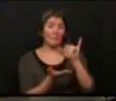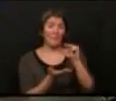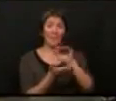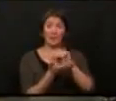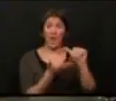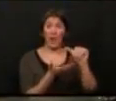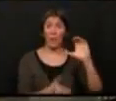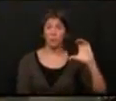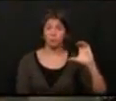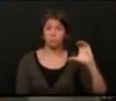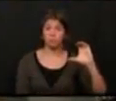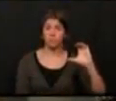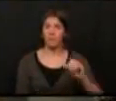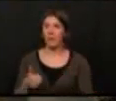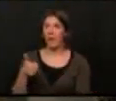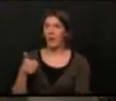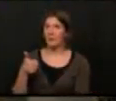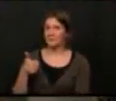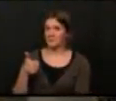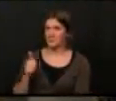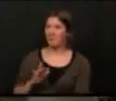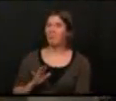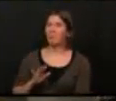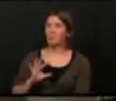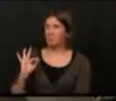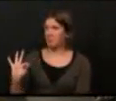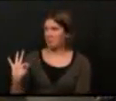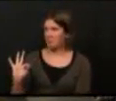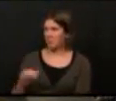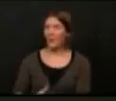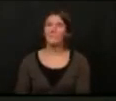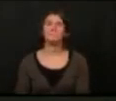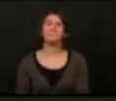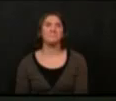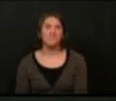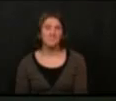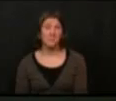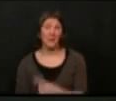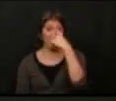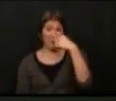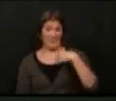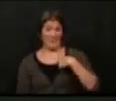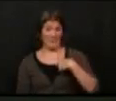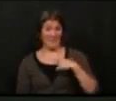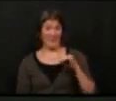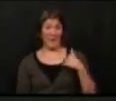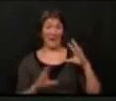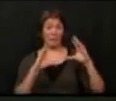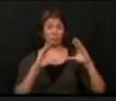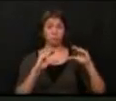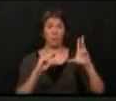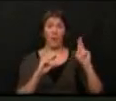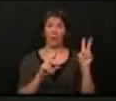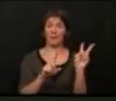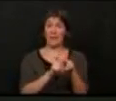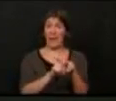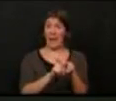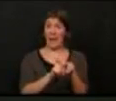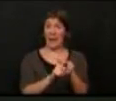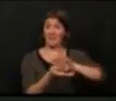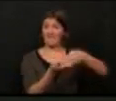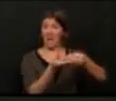a good figure right there. Okay, so to me, I think pay-as-you-throw